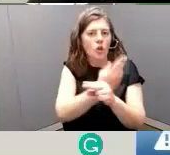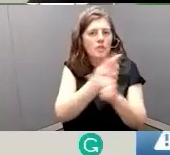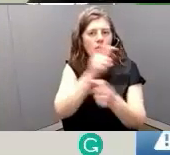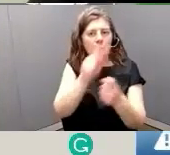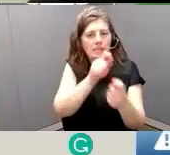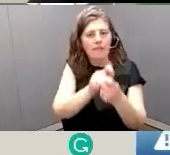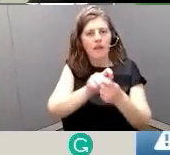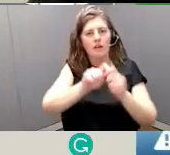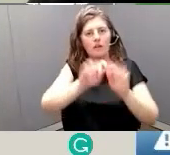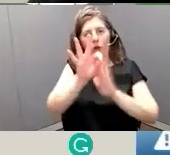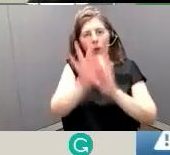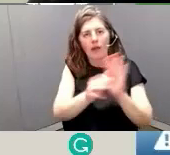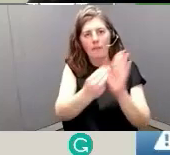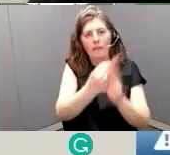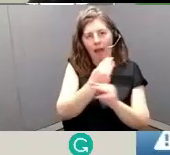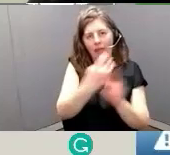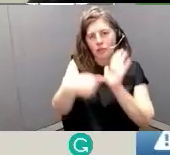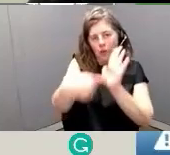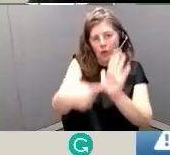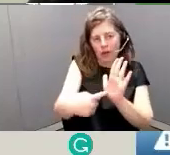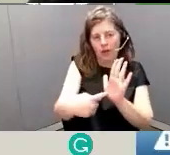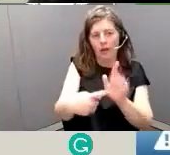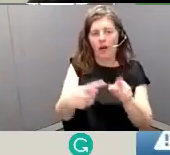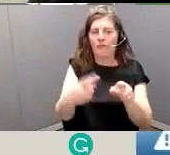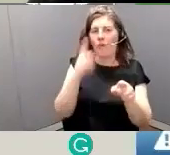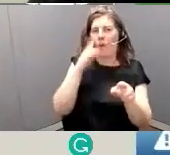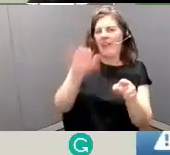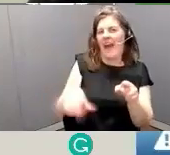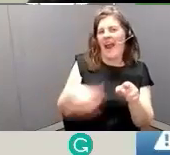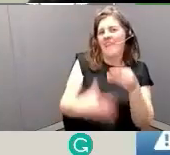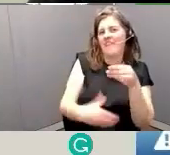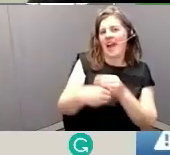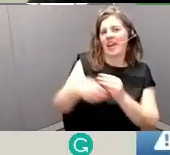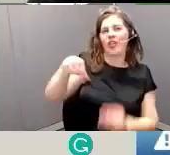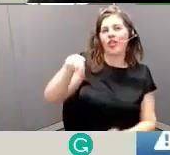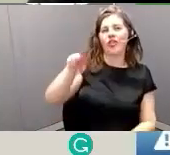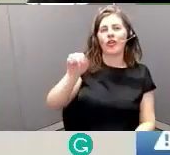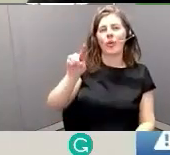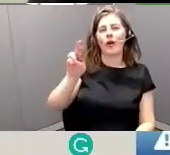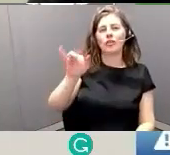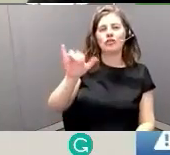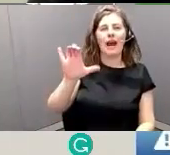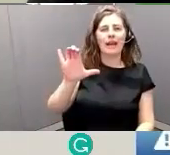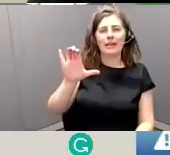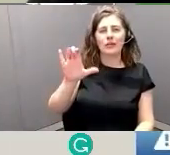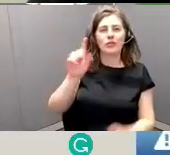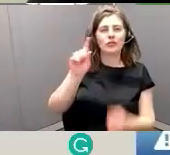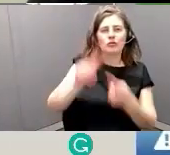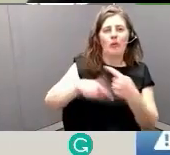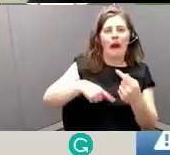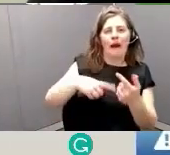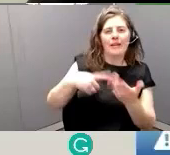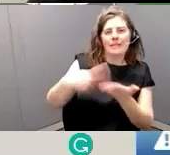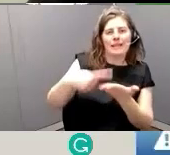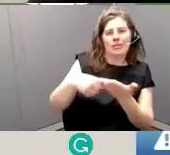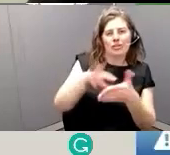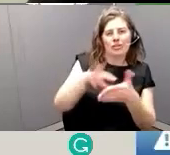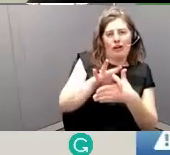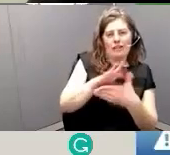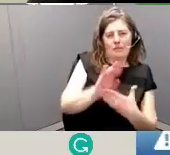we have now added the quadratic formula to our discussion content box. Now let's go to